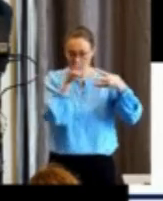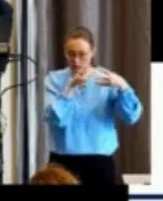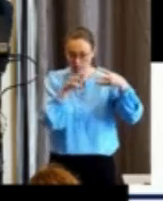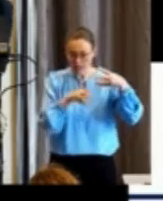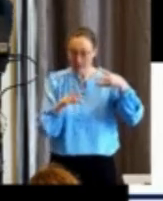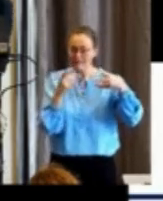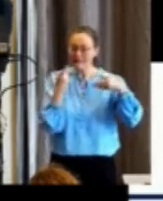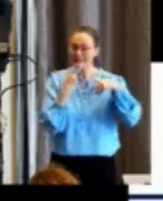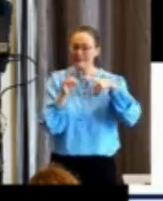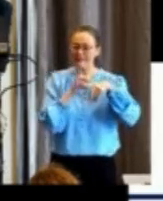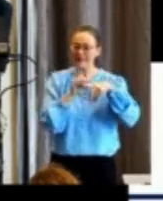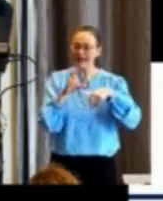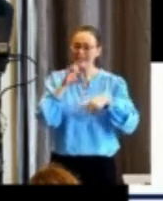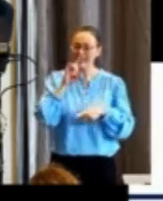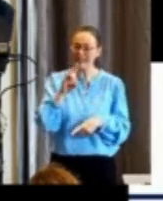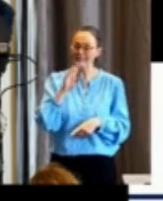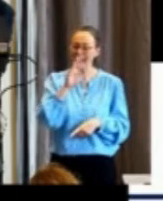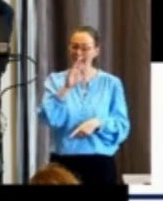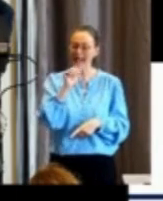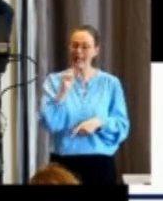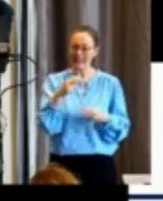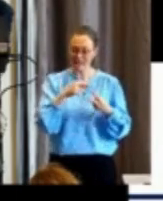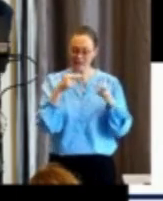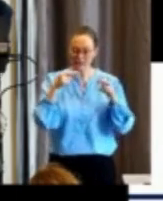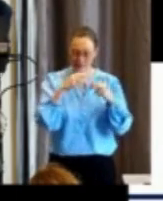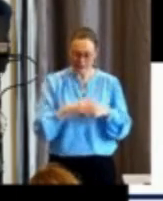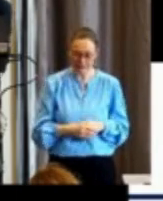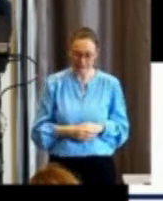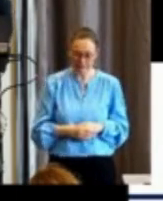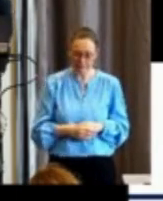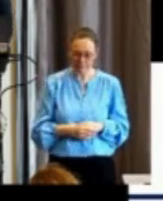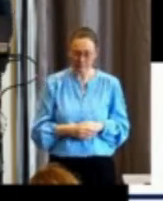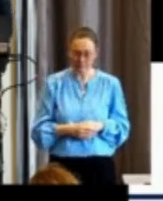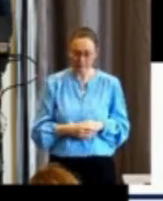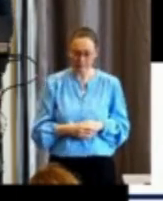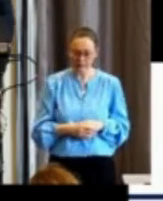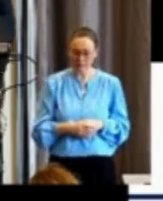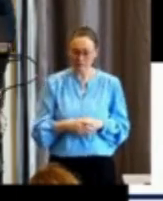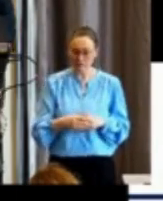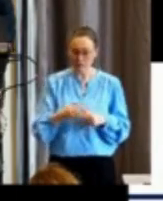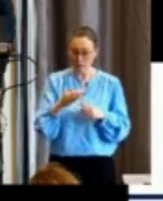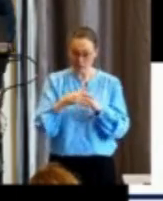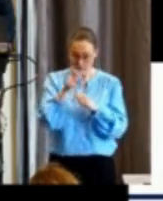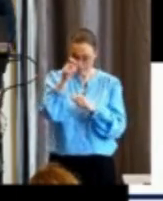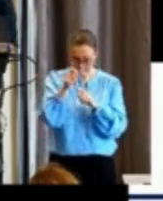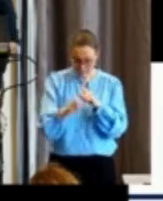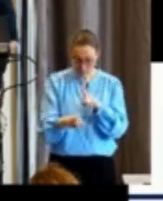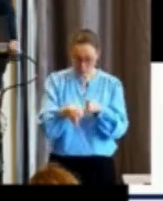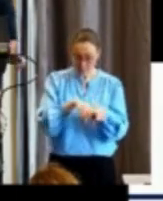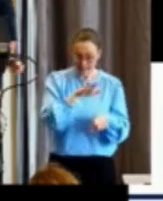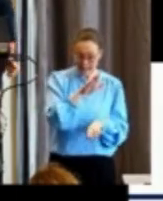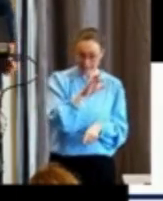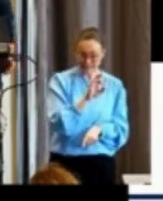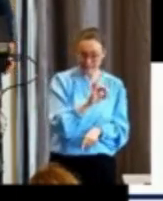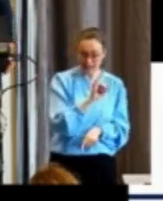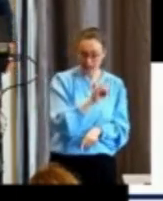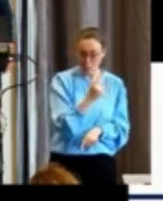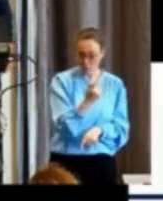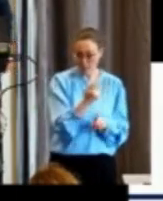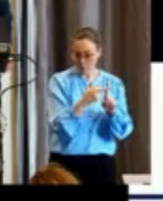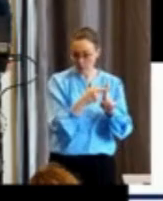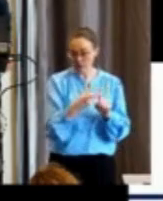different forms of HLA genes and their frequency in individuals with either LGI1 positive